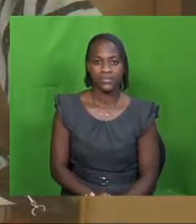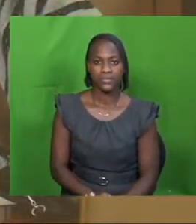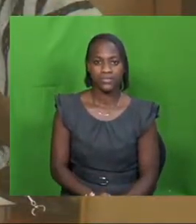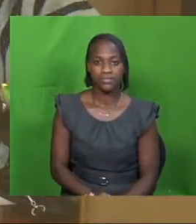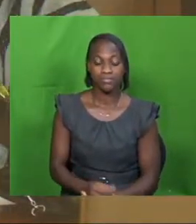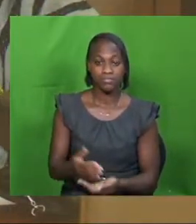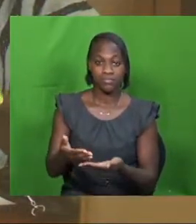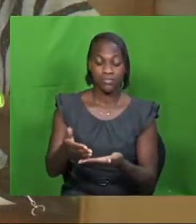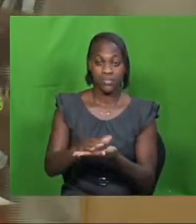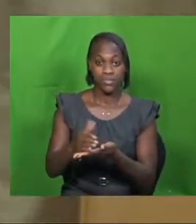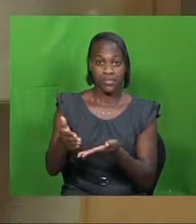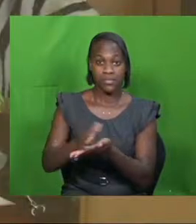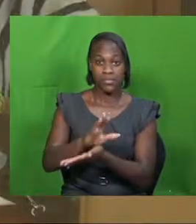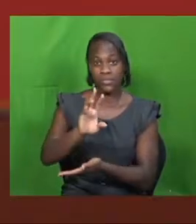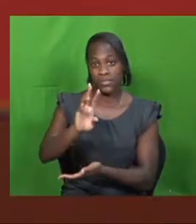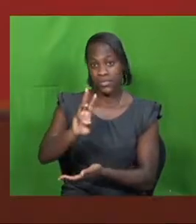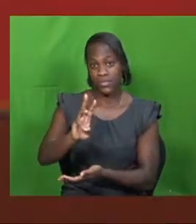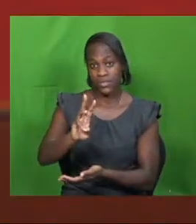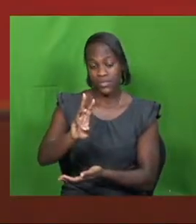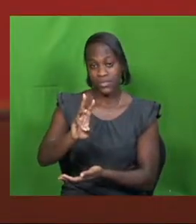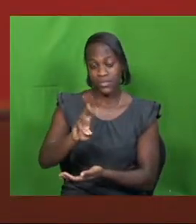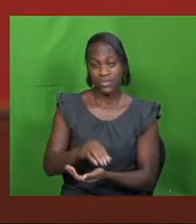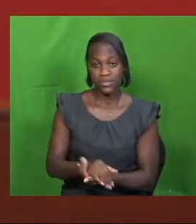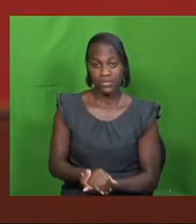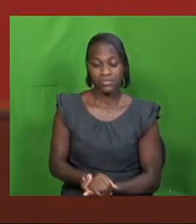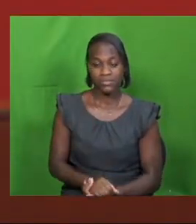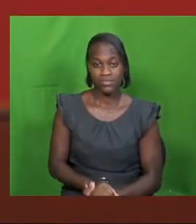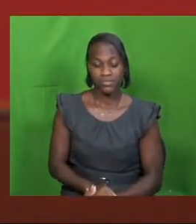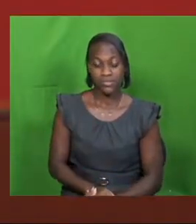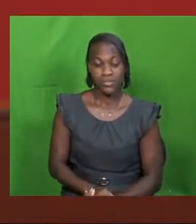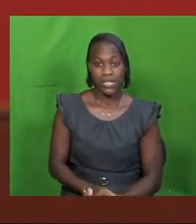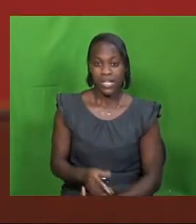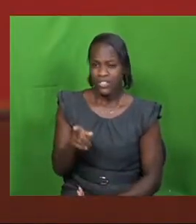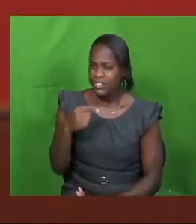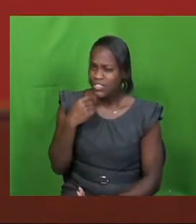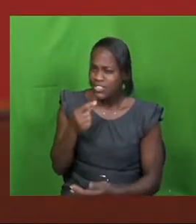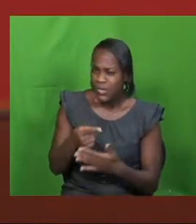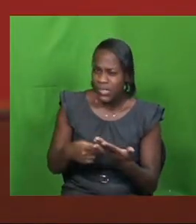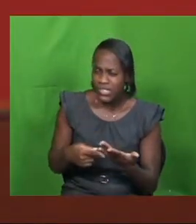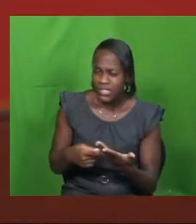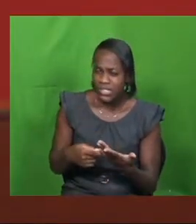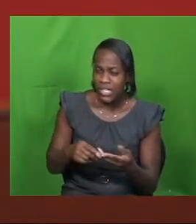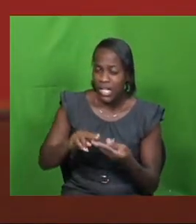Page 6. Yes, honorable member, your concern is number